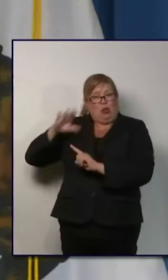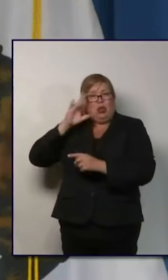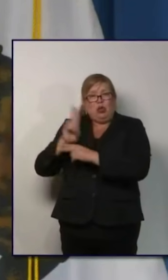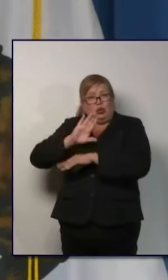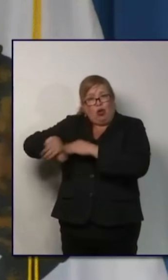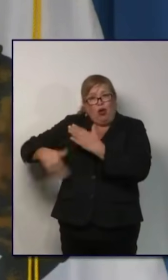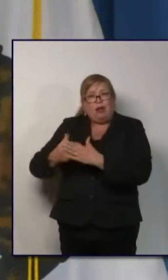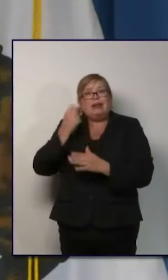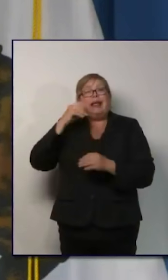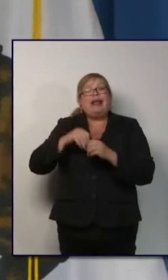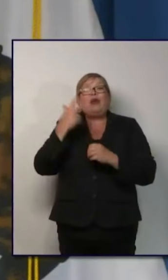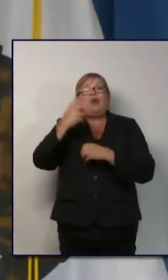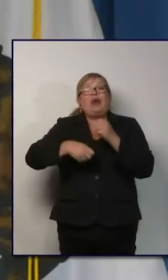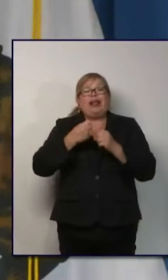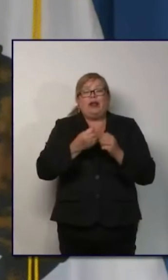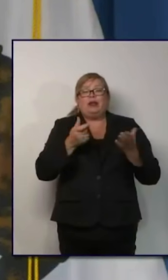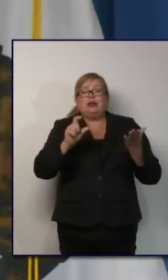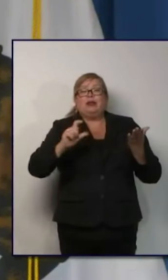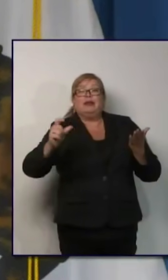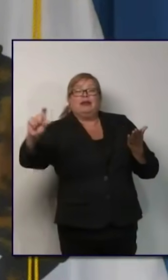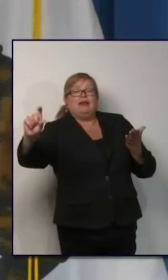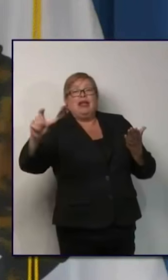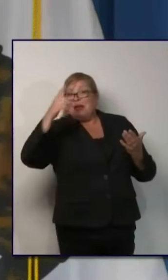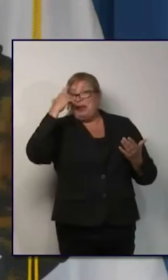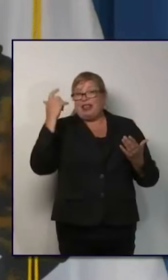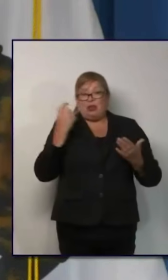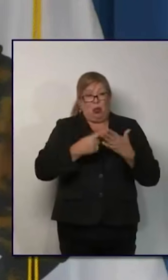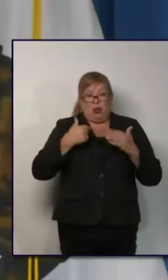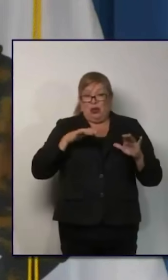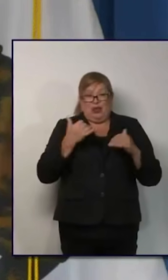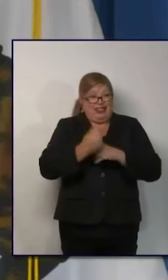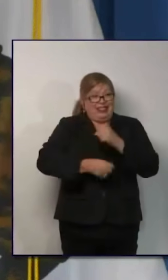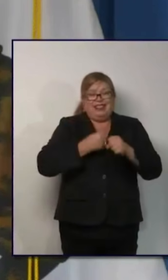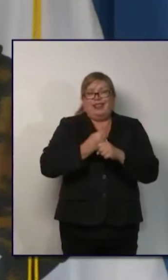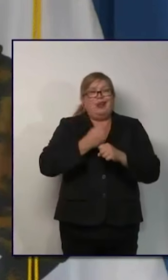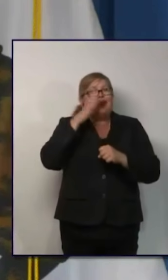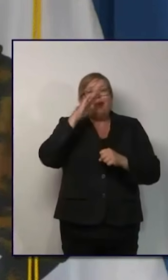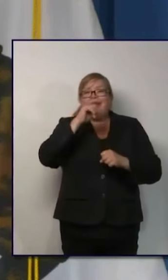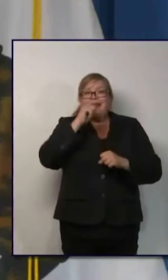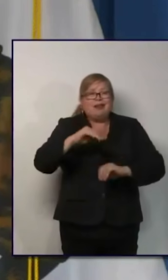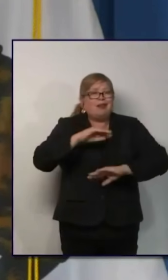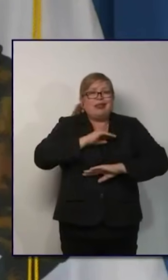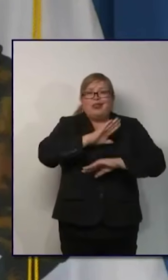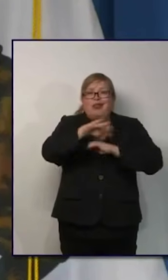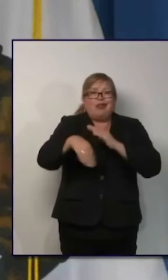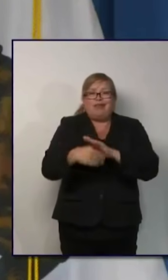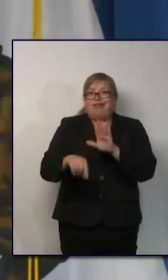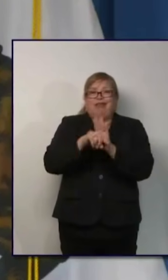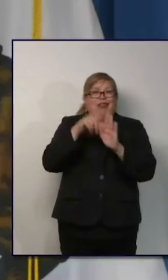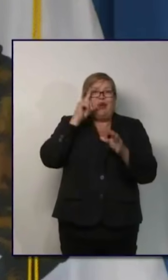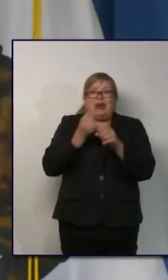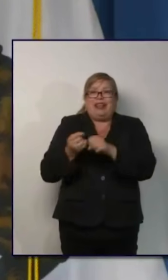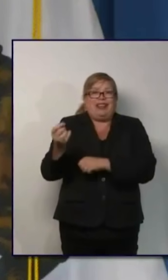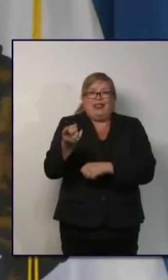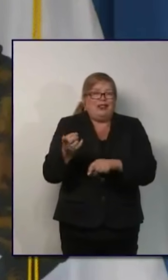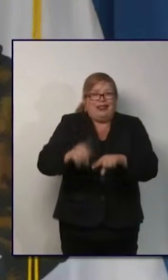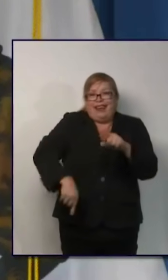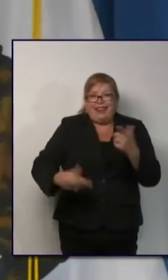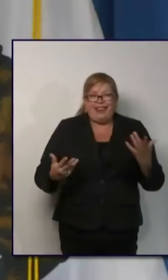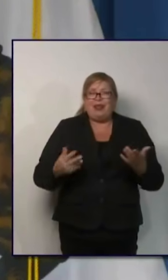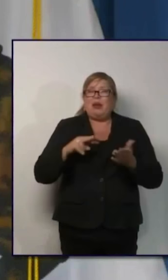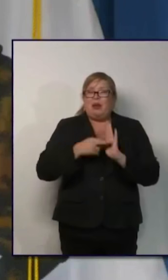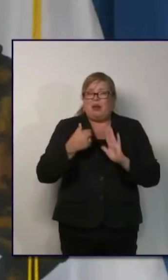three-year period. Because no matter what we do this year, it won't be enough to address the shortfall next year. And we have